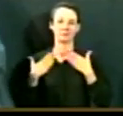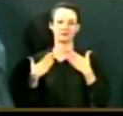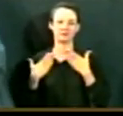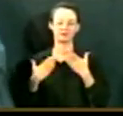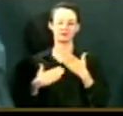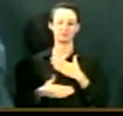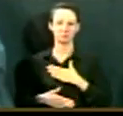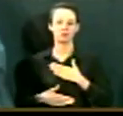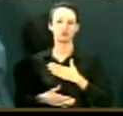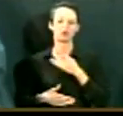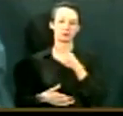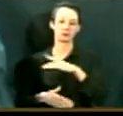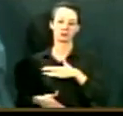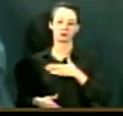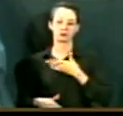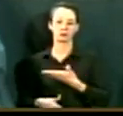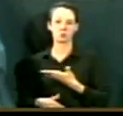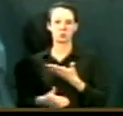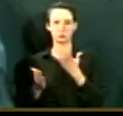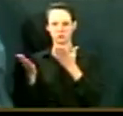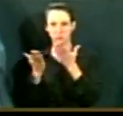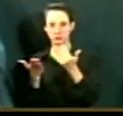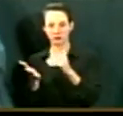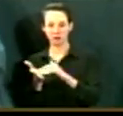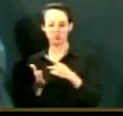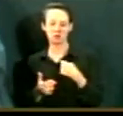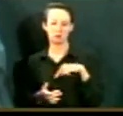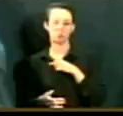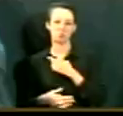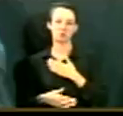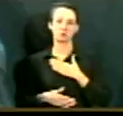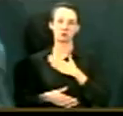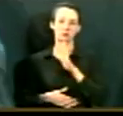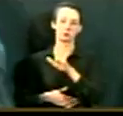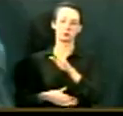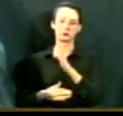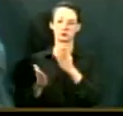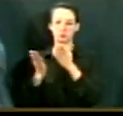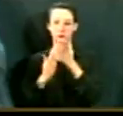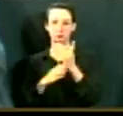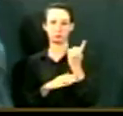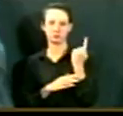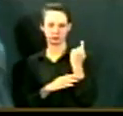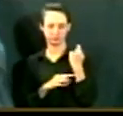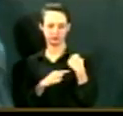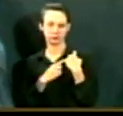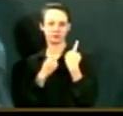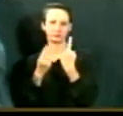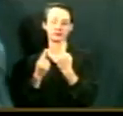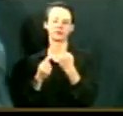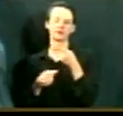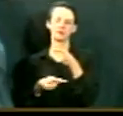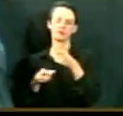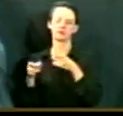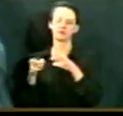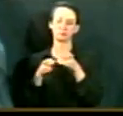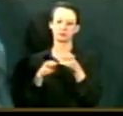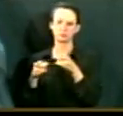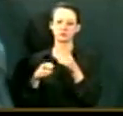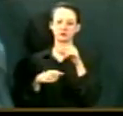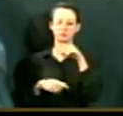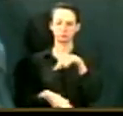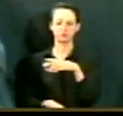for the fact that you're willing to serve again, and we appreciate your service in this past year. You've handled this board and